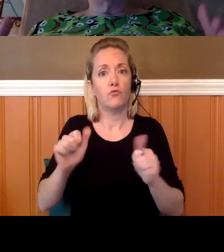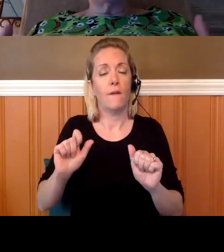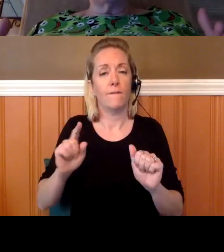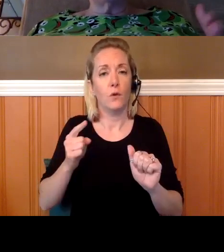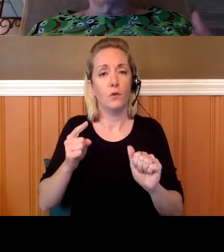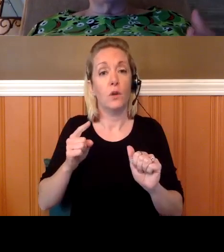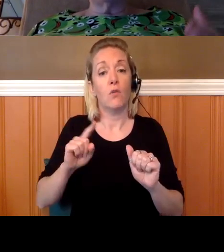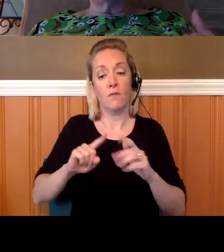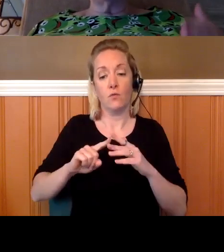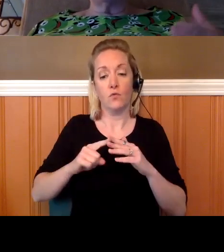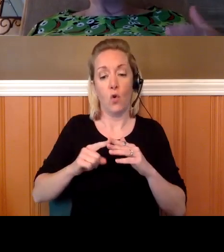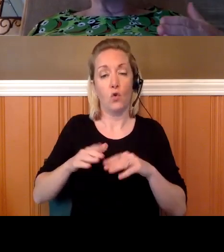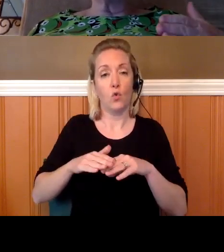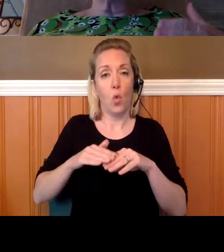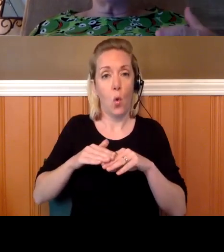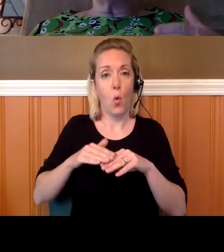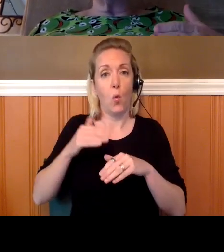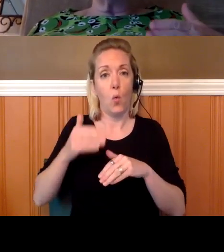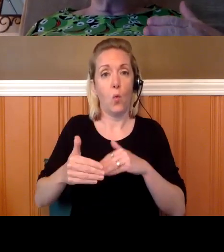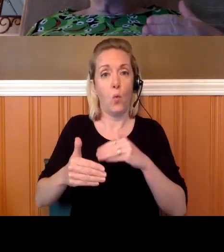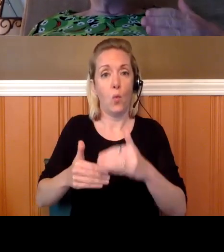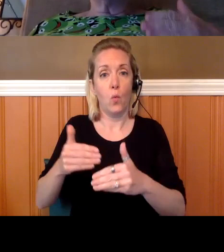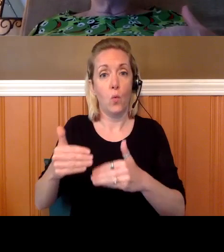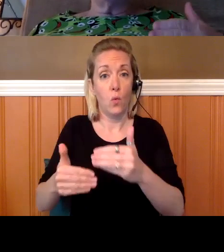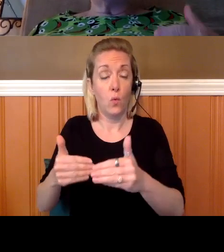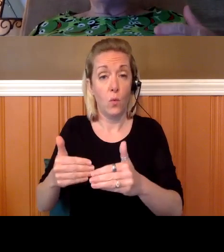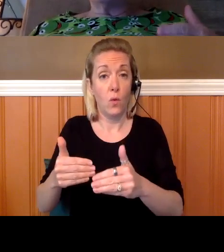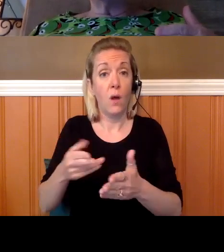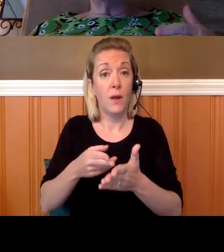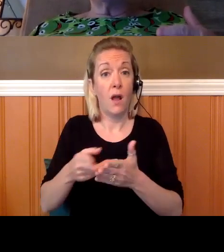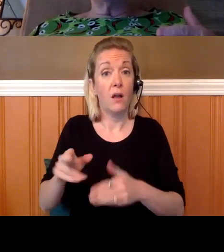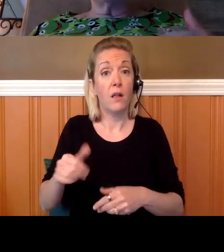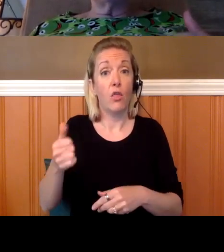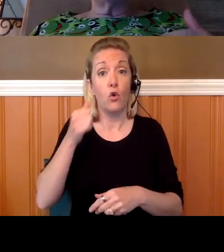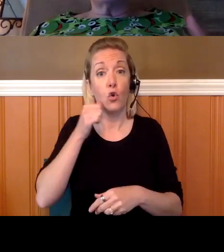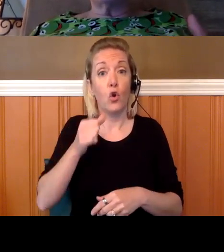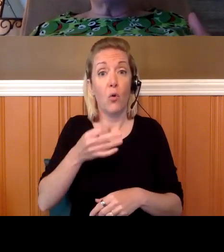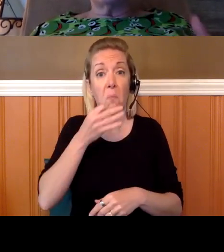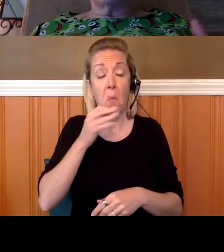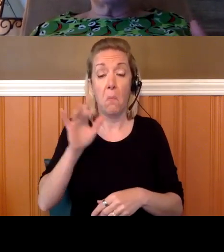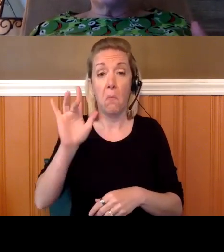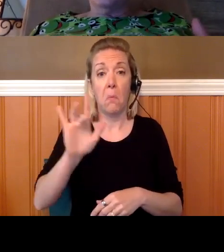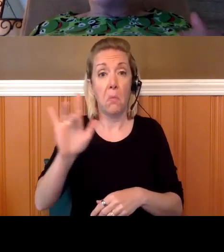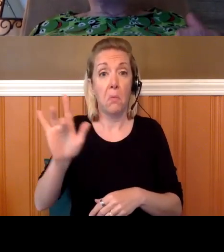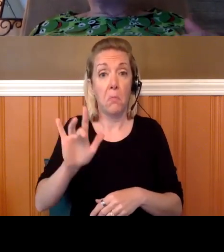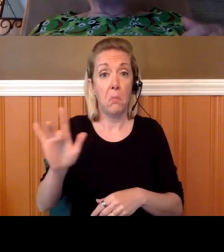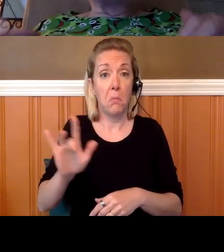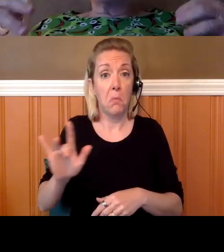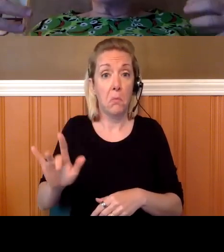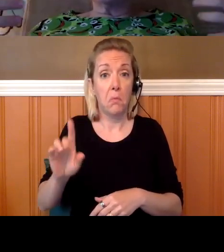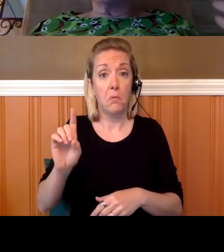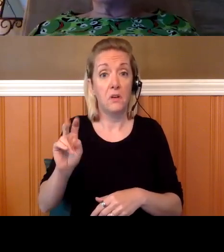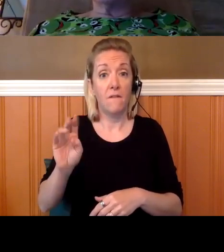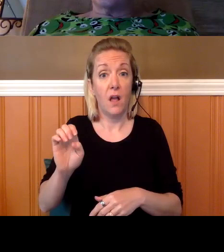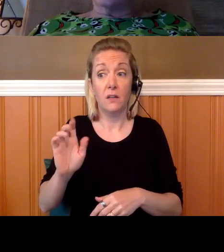Because honestly, when I met Marin when she was almost 2 years old, and she was just this little kind of low tone